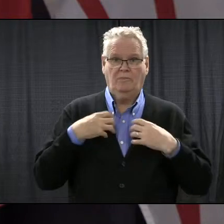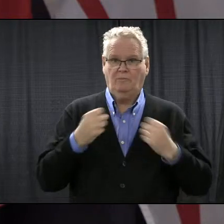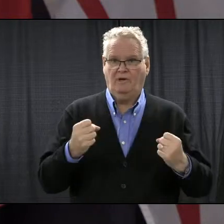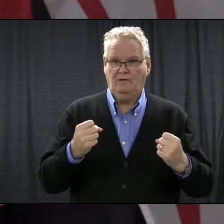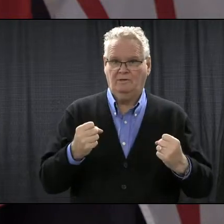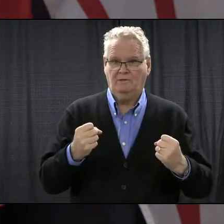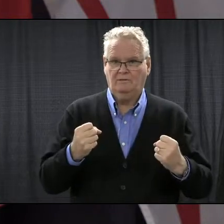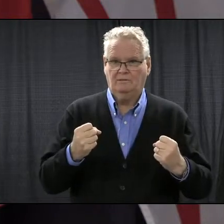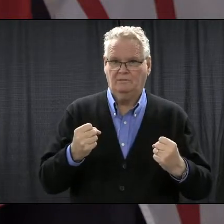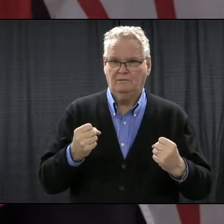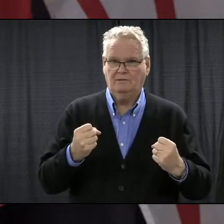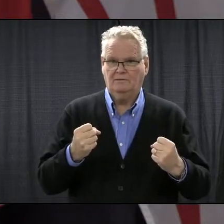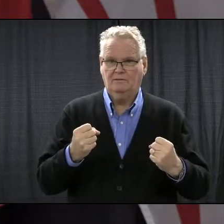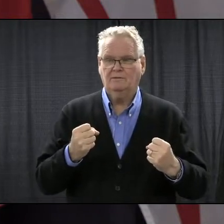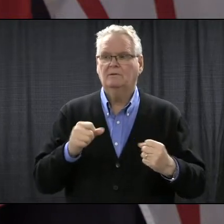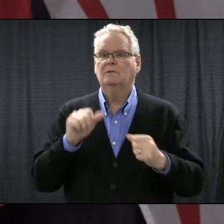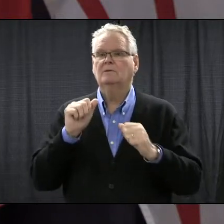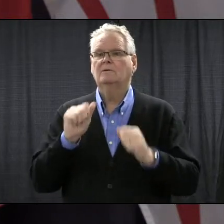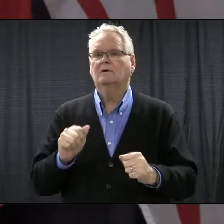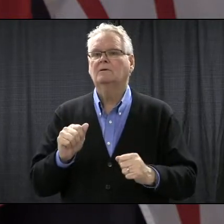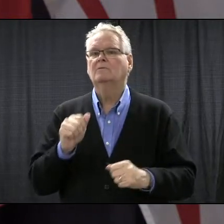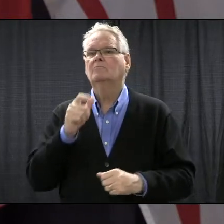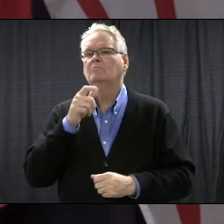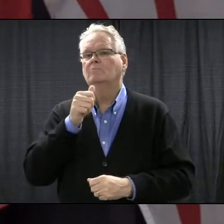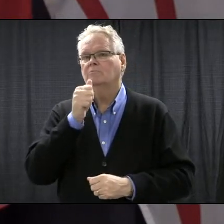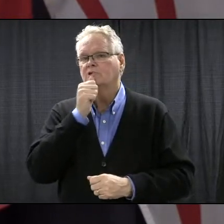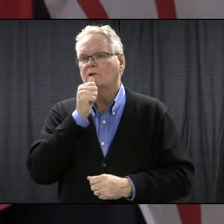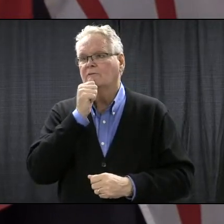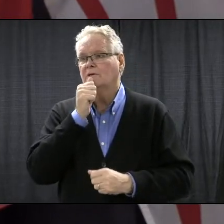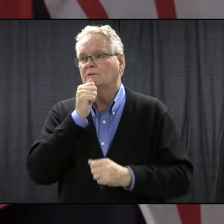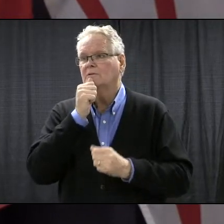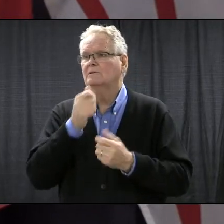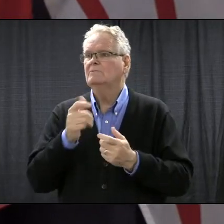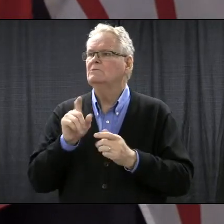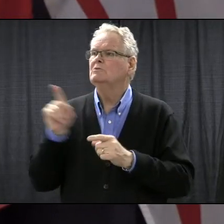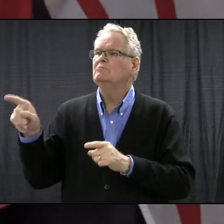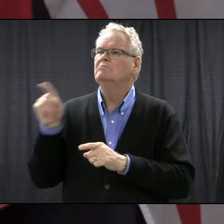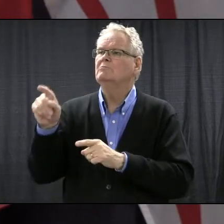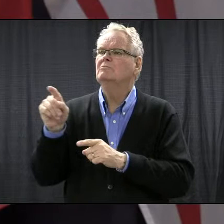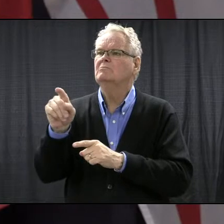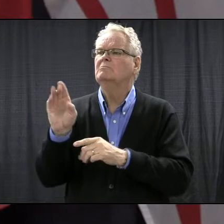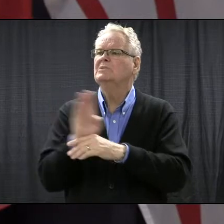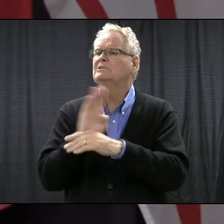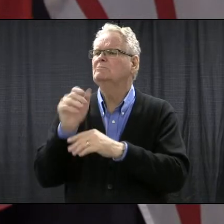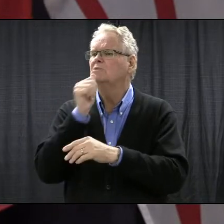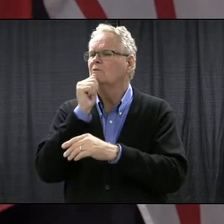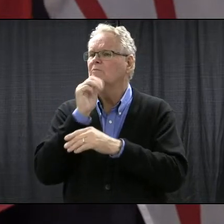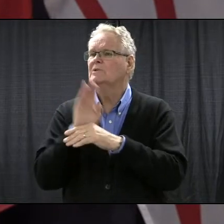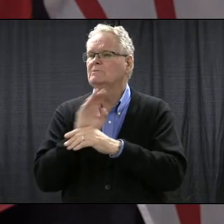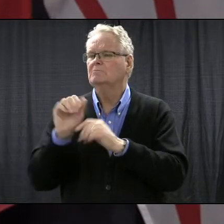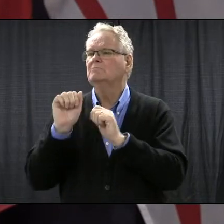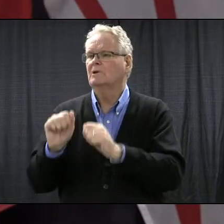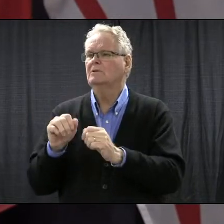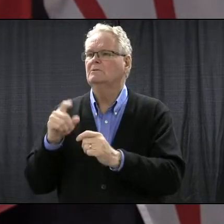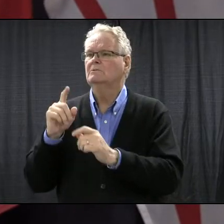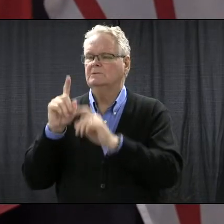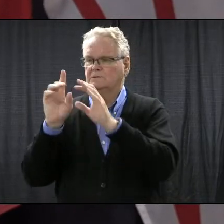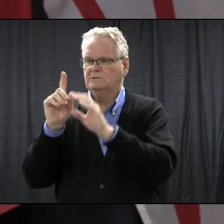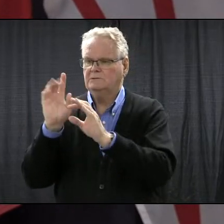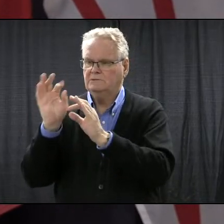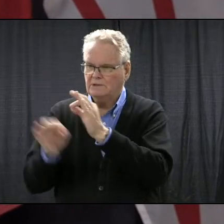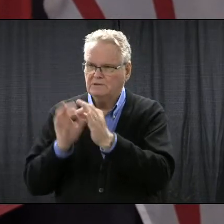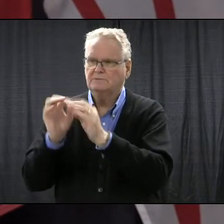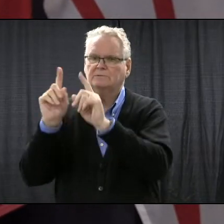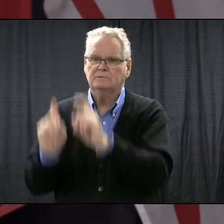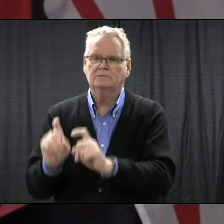cover travel insurance. We don't, there's all kinds of things that government doesn't cover with respect to travel for tourism purposes,